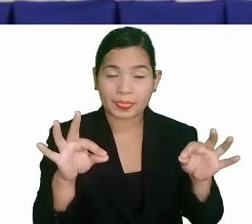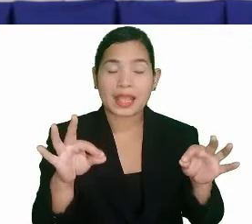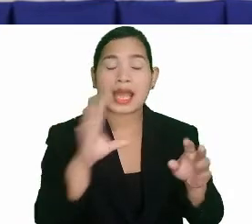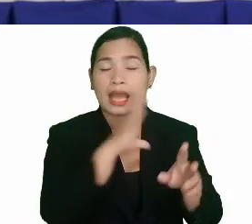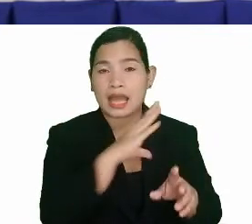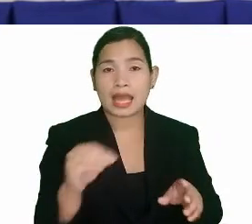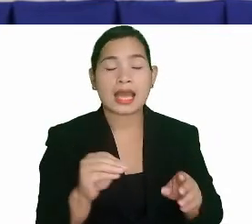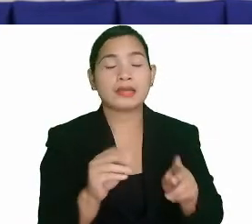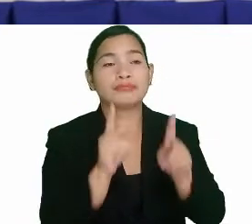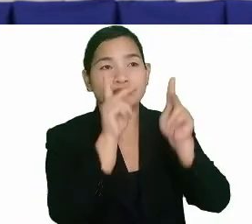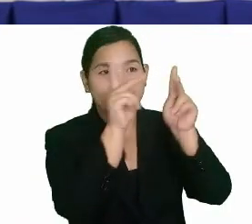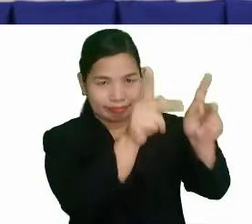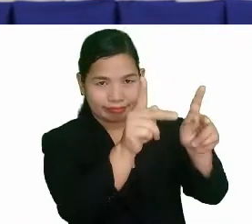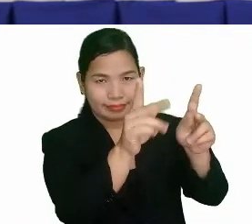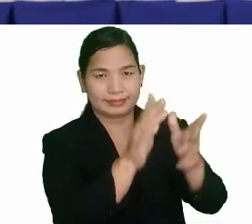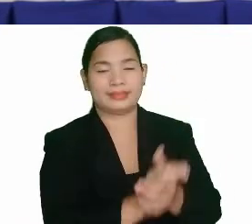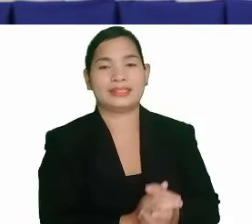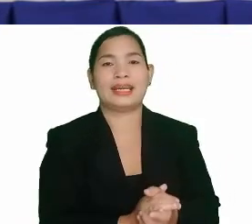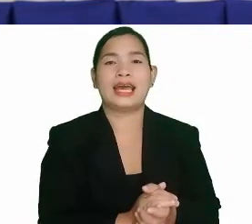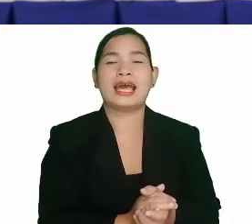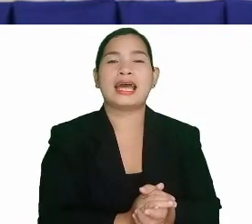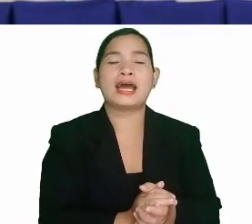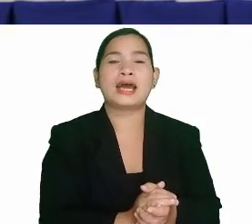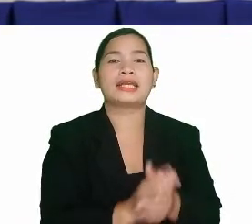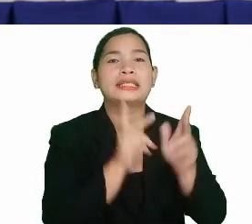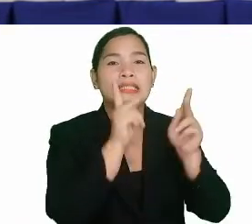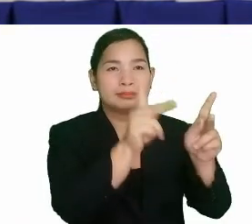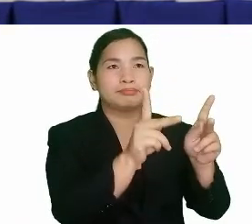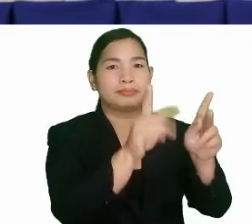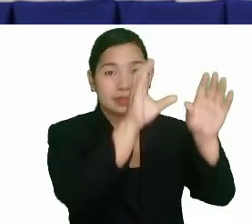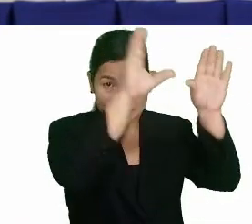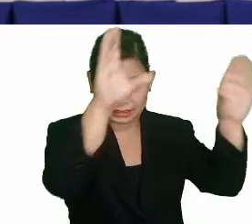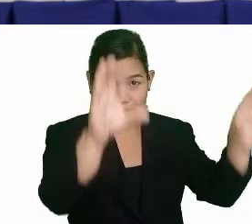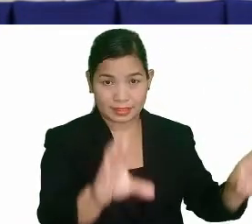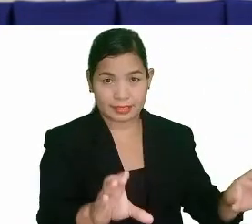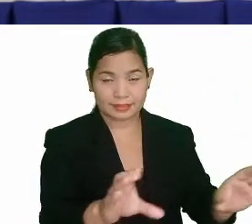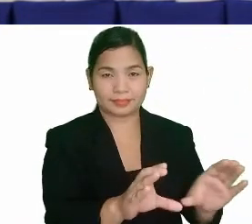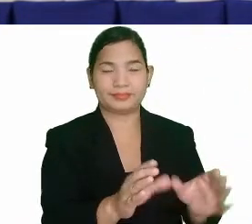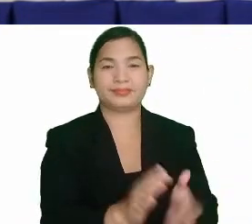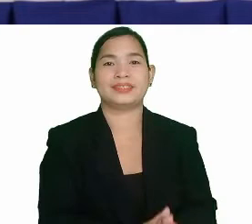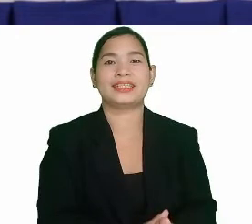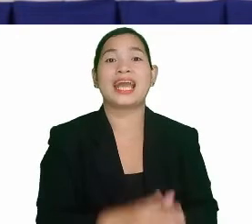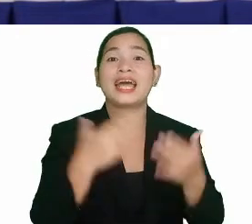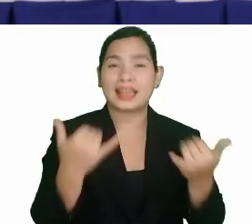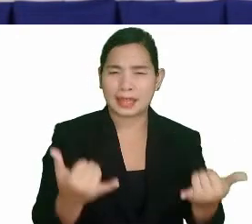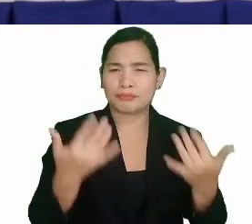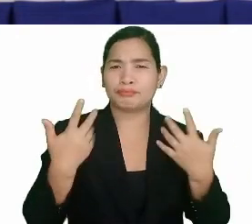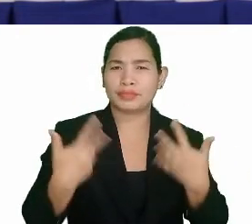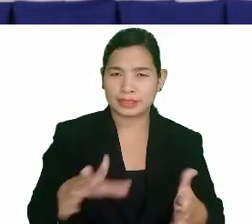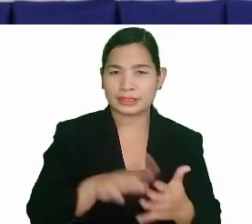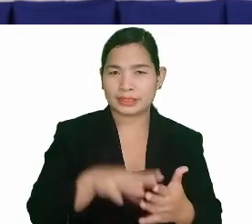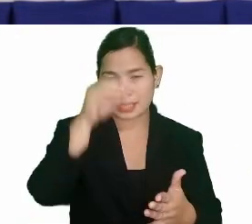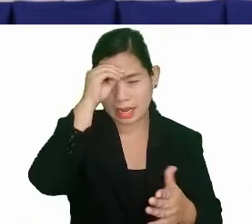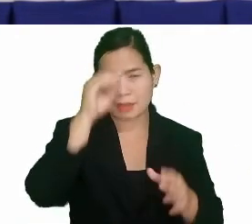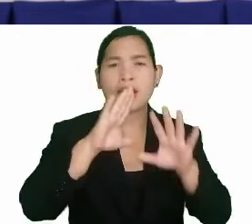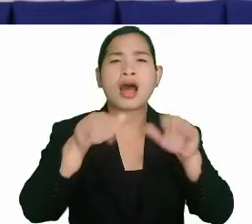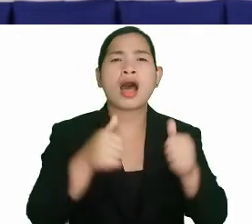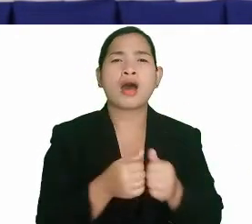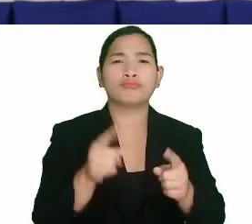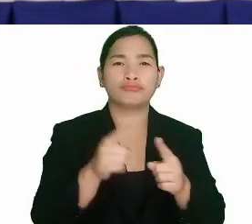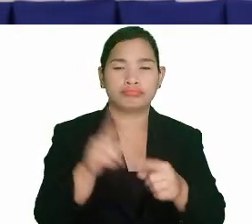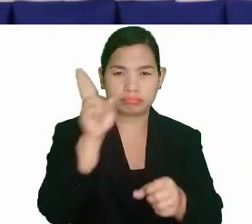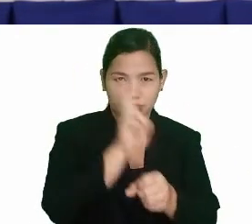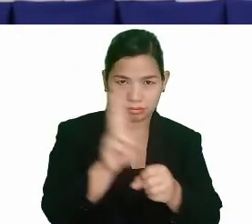the microscope in a dust-free cabinet. Now that you have learned the proper steps in manipulating a